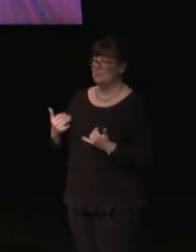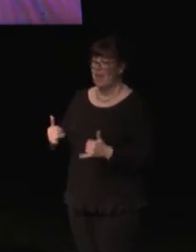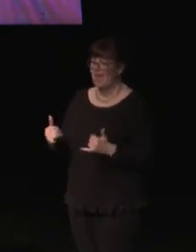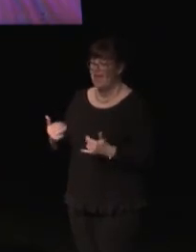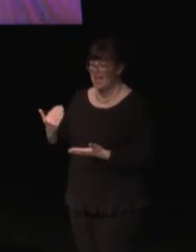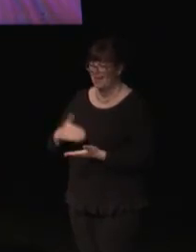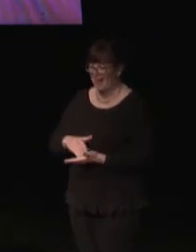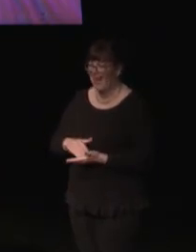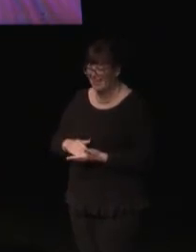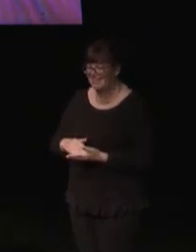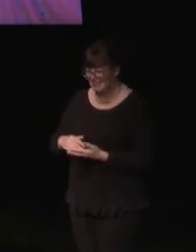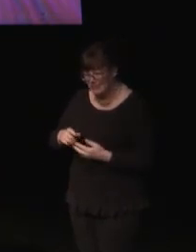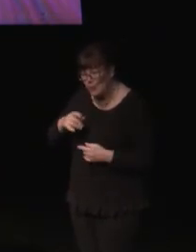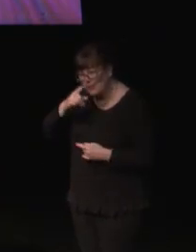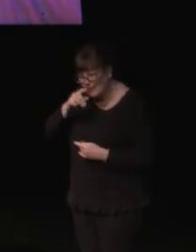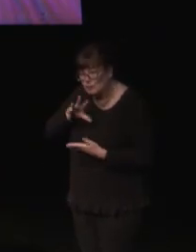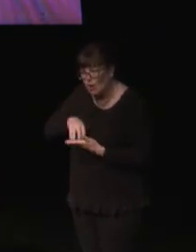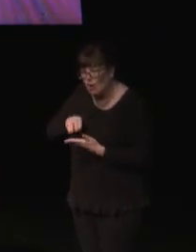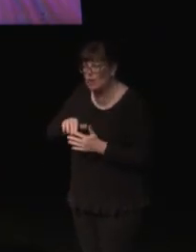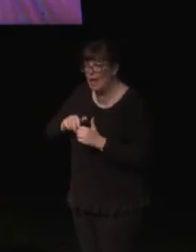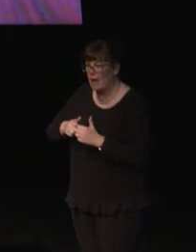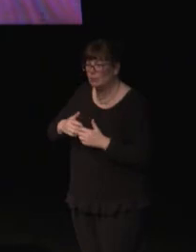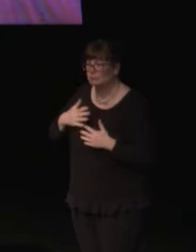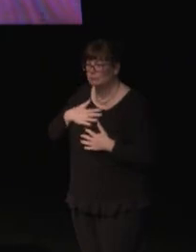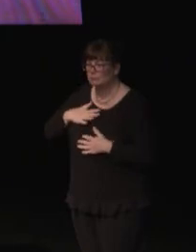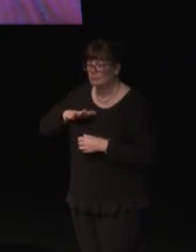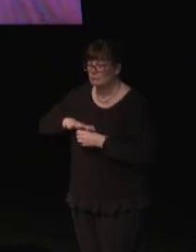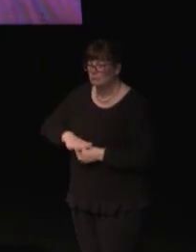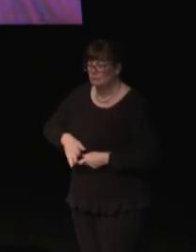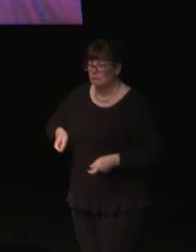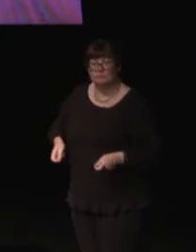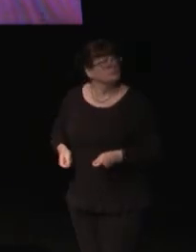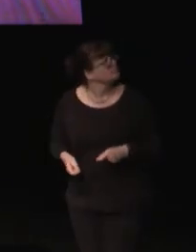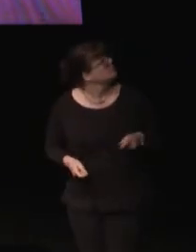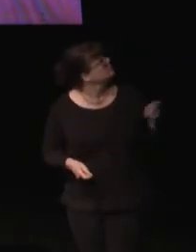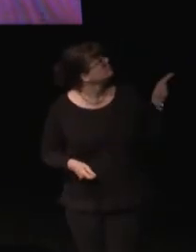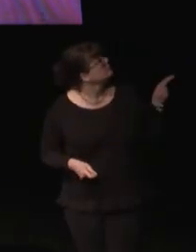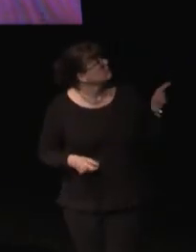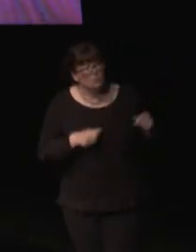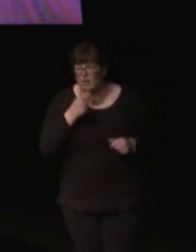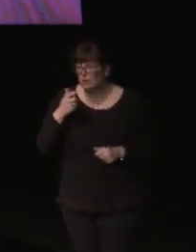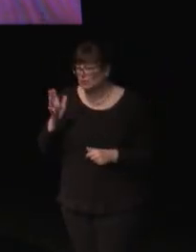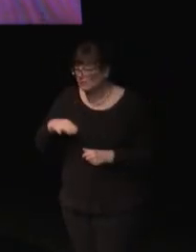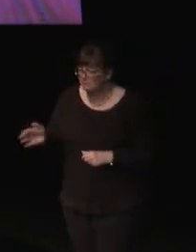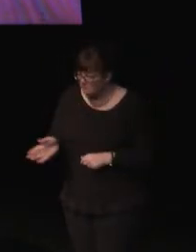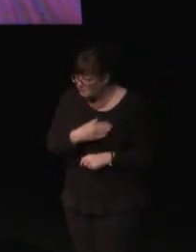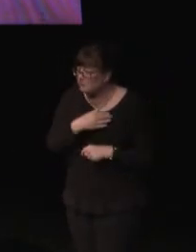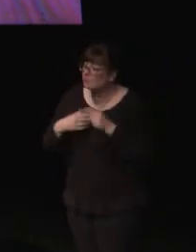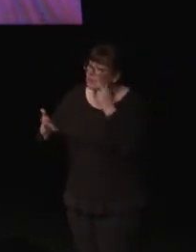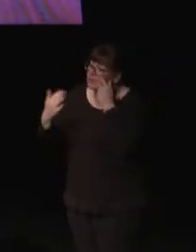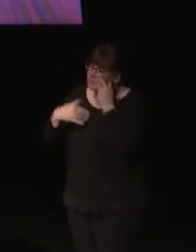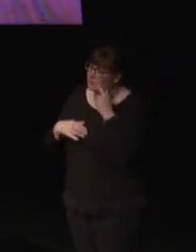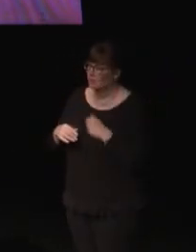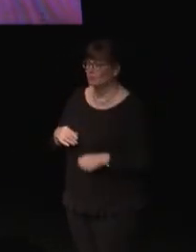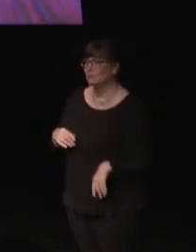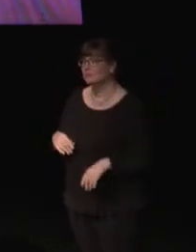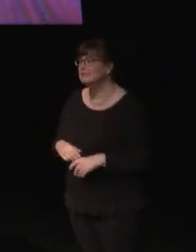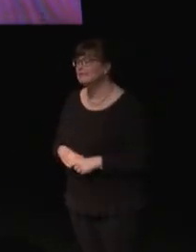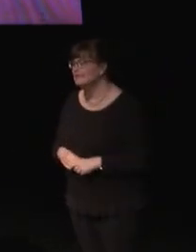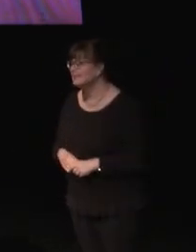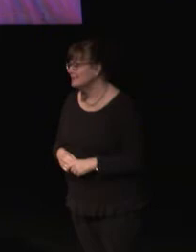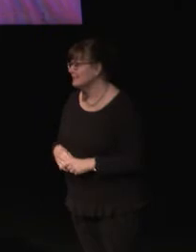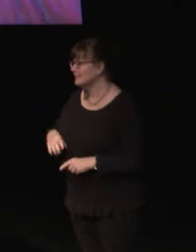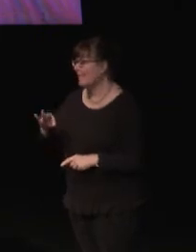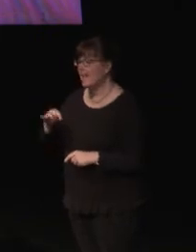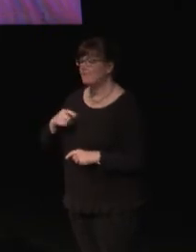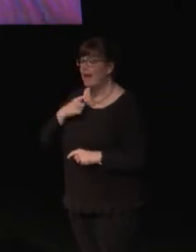was worthwhile. Oh, we're not going to watch that again. Okay, so I'd be doing myself a disservice if